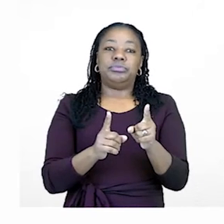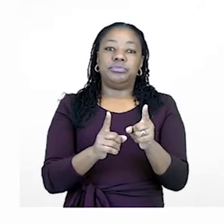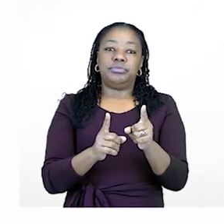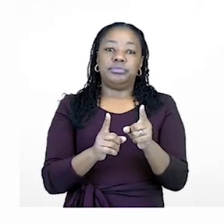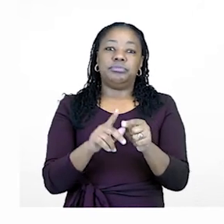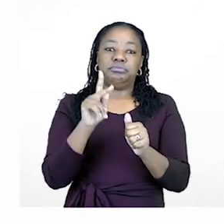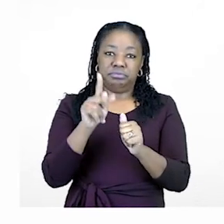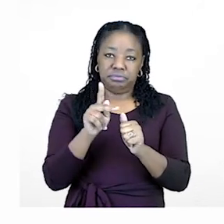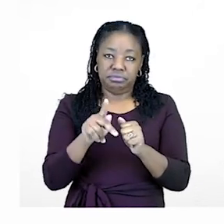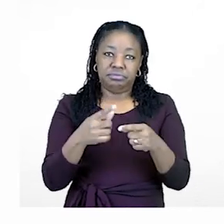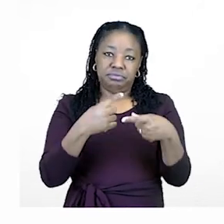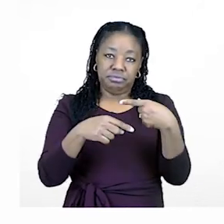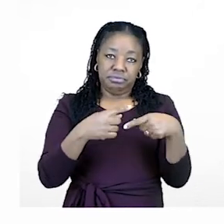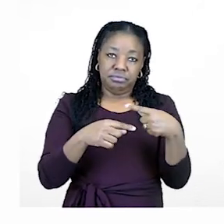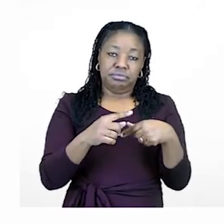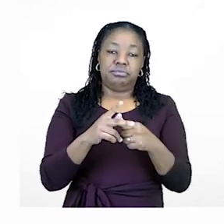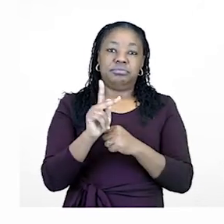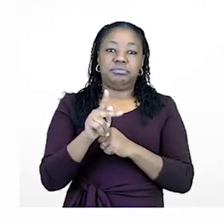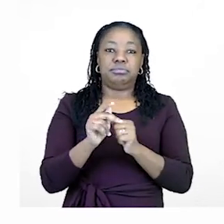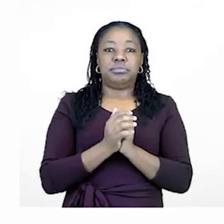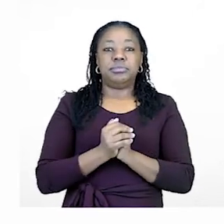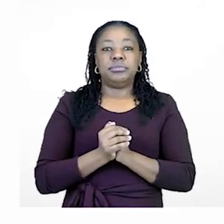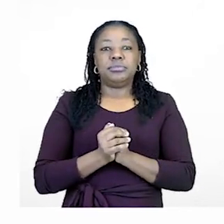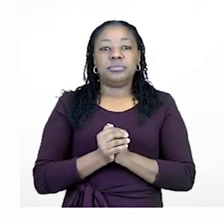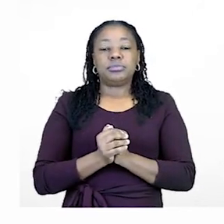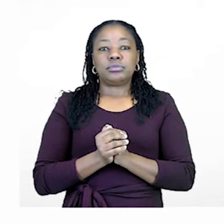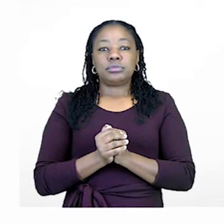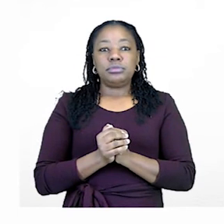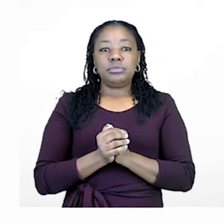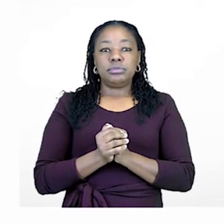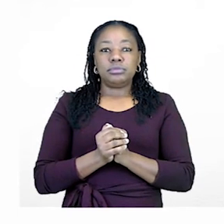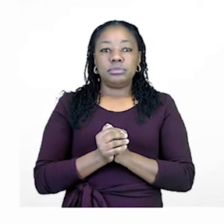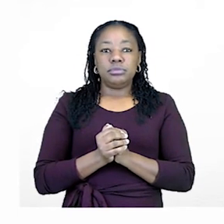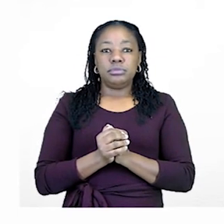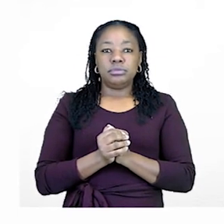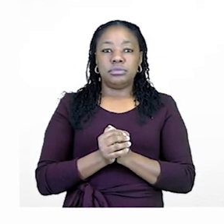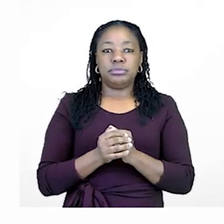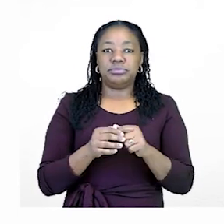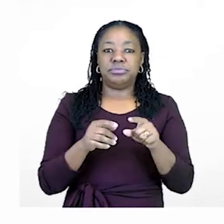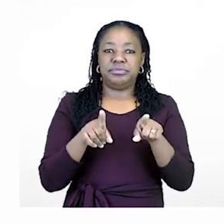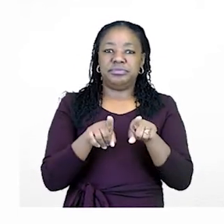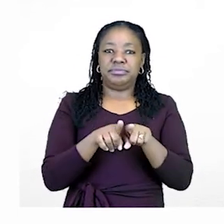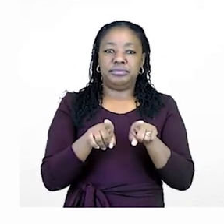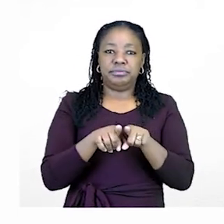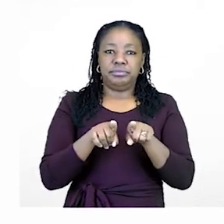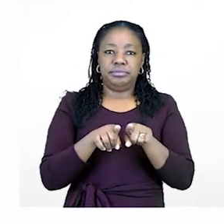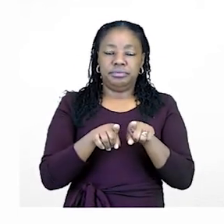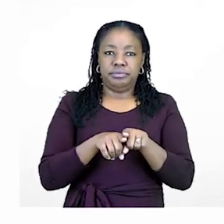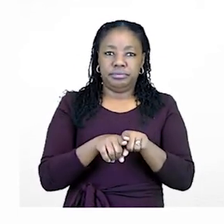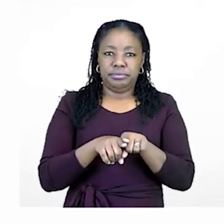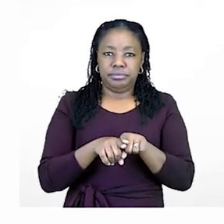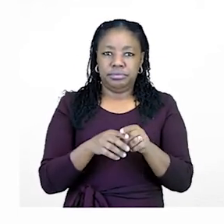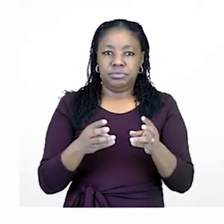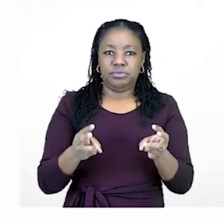you start again. Remember not to use the same path that you were using if it